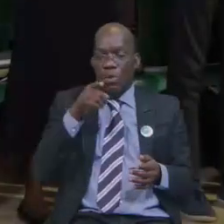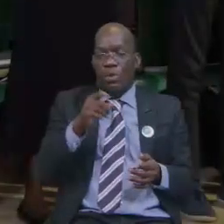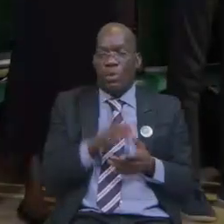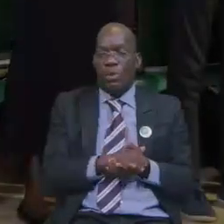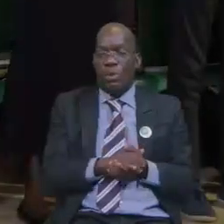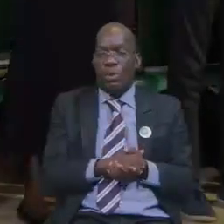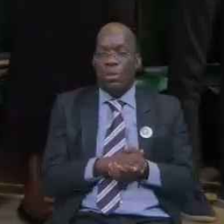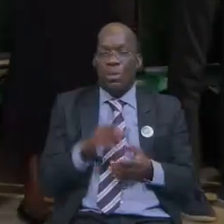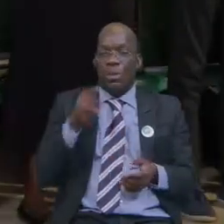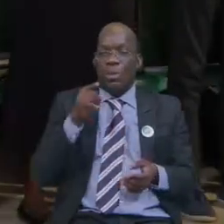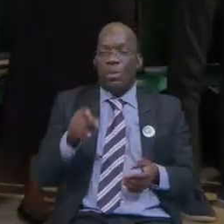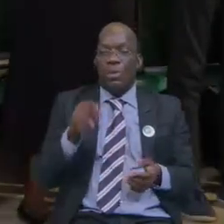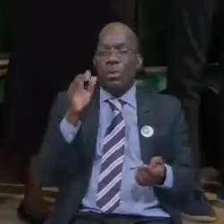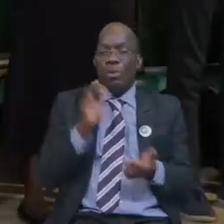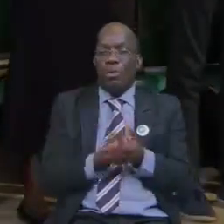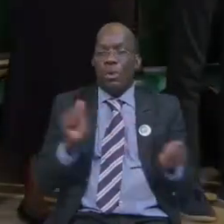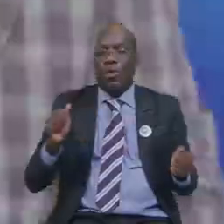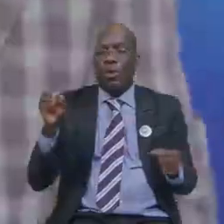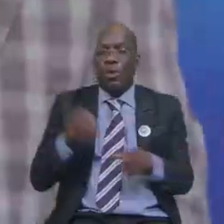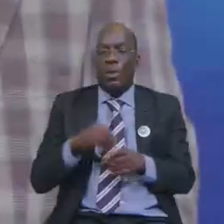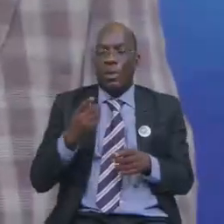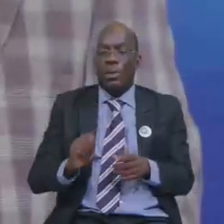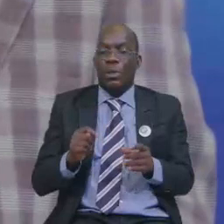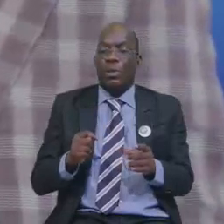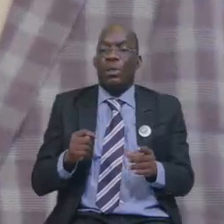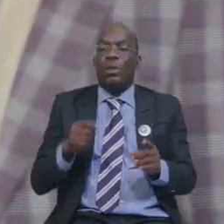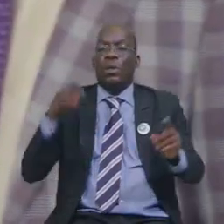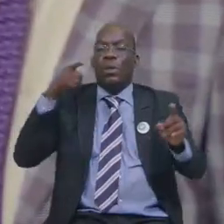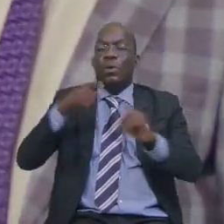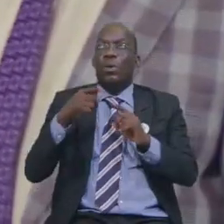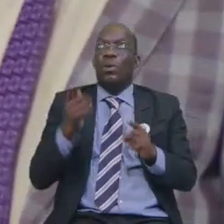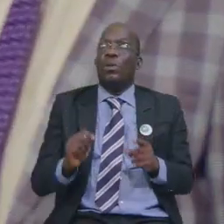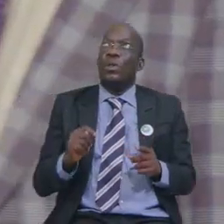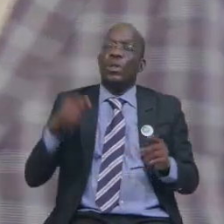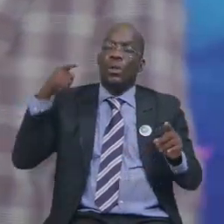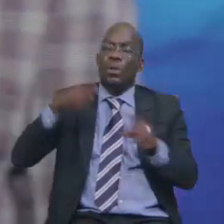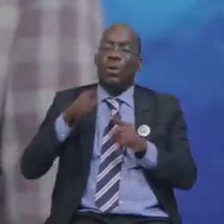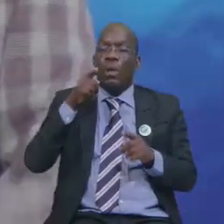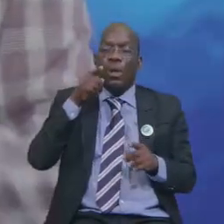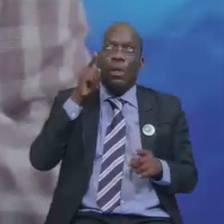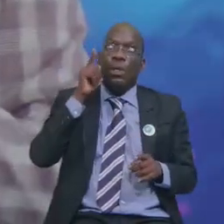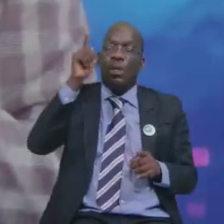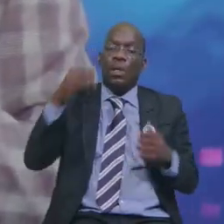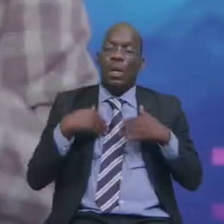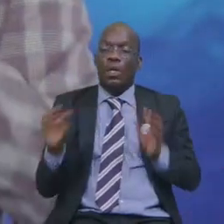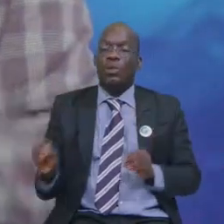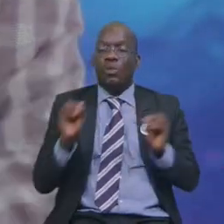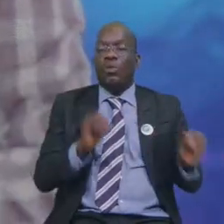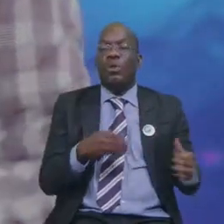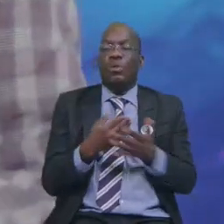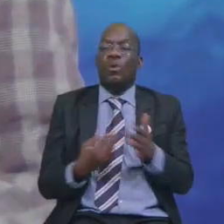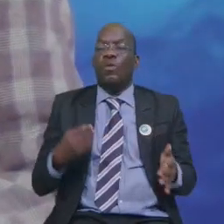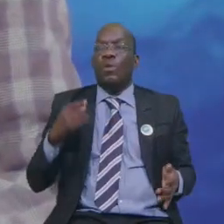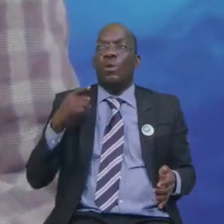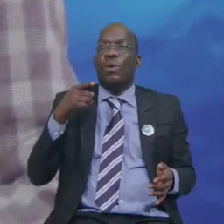You believe in the goal He has set before you, which you have